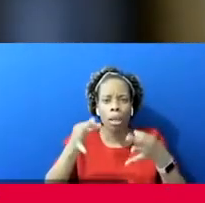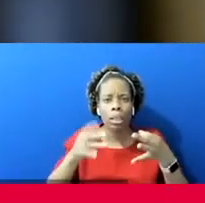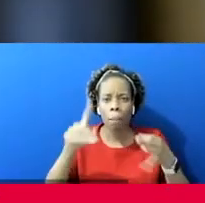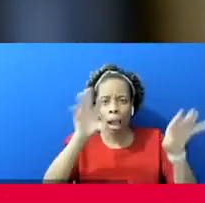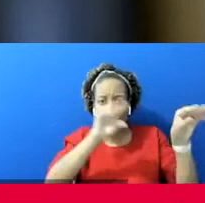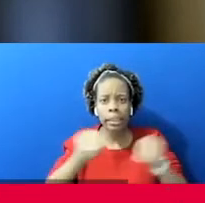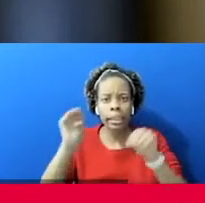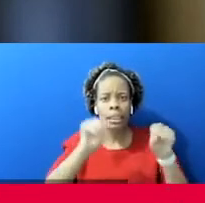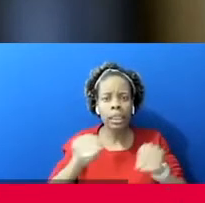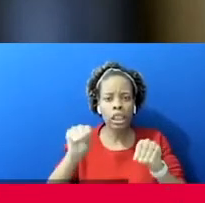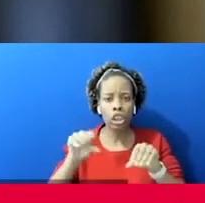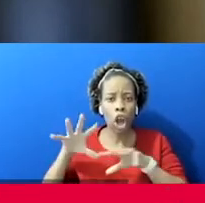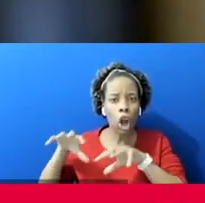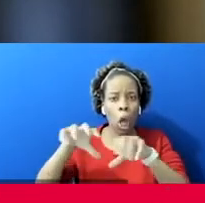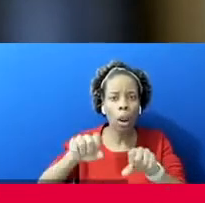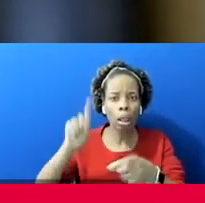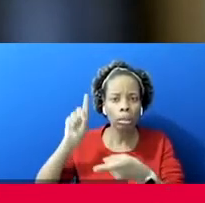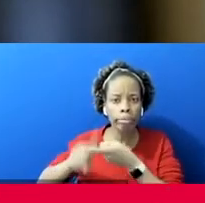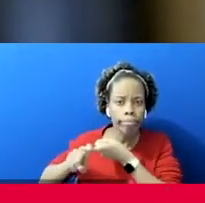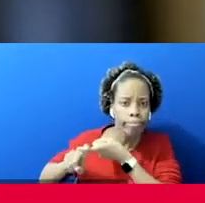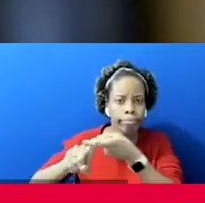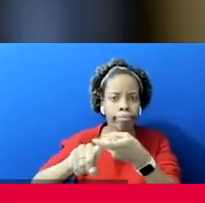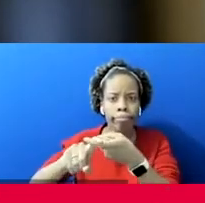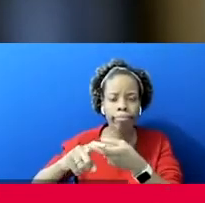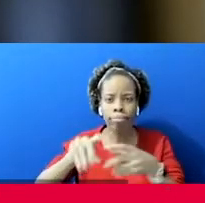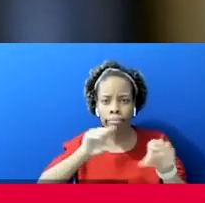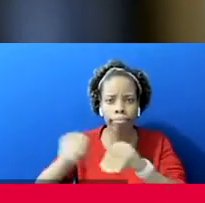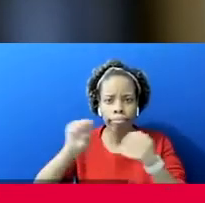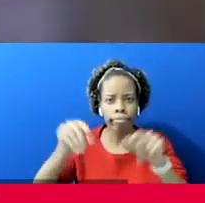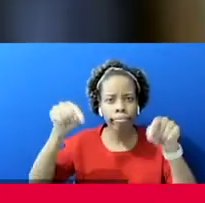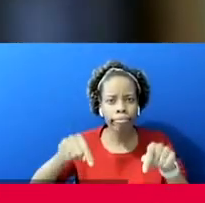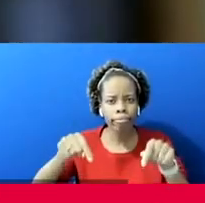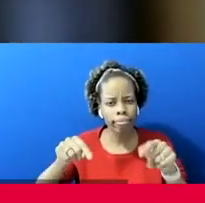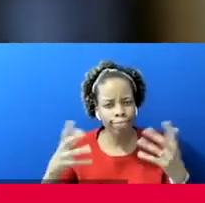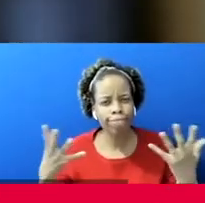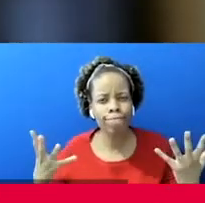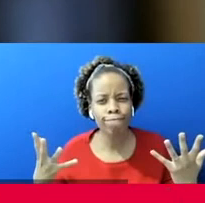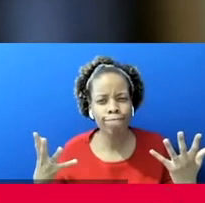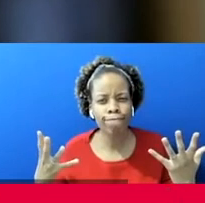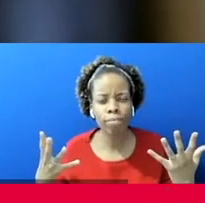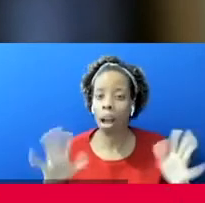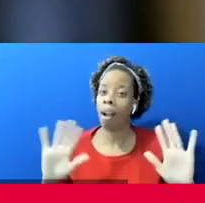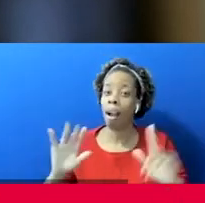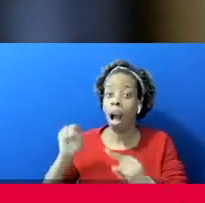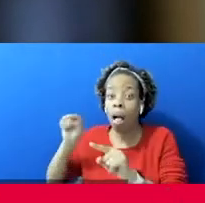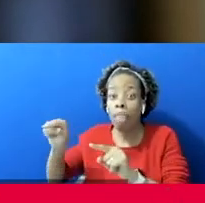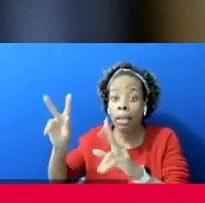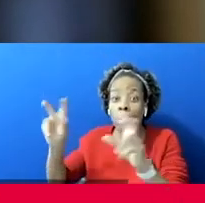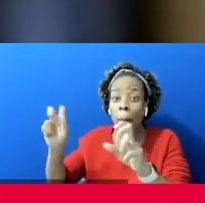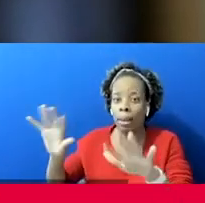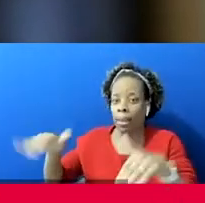whitewashed colonialist version of history in our politics. But that thing, that's too political.